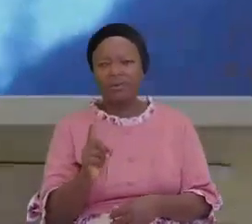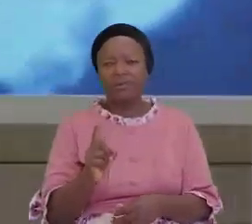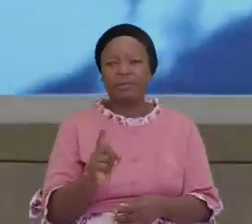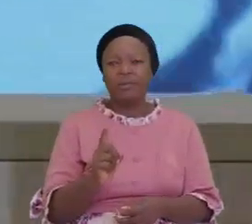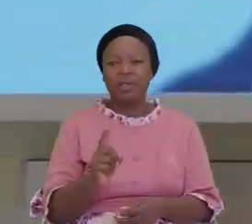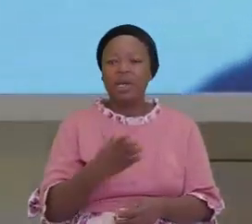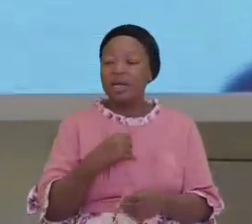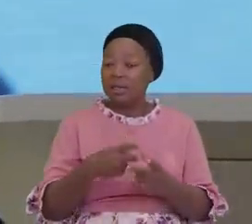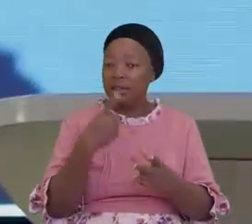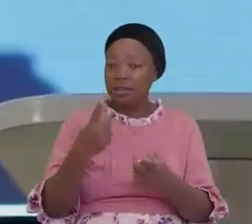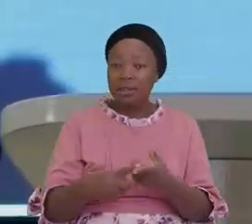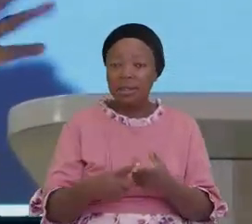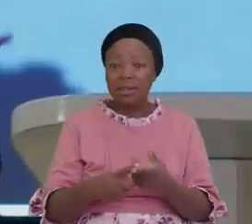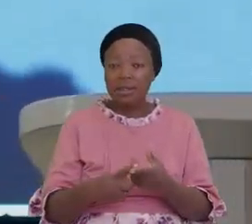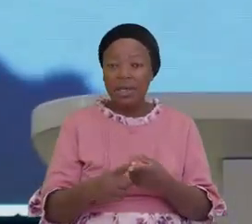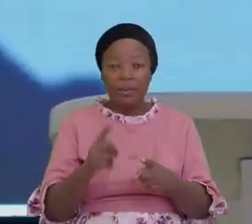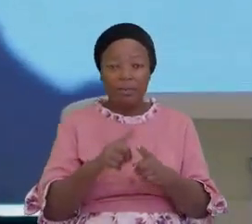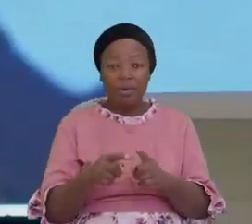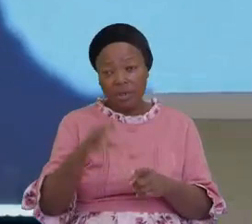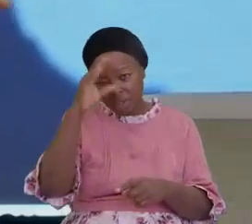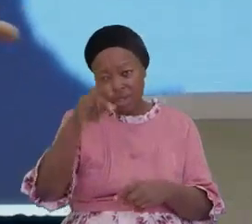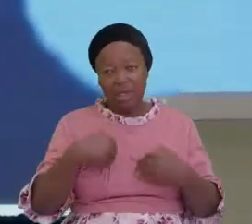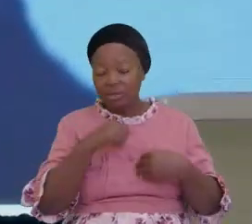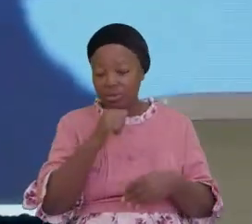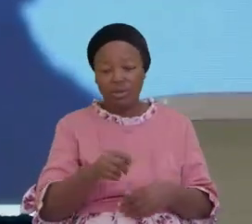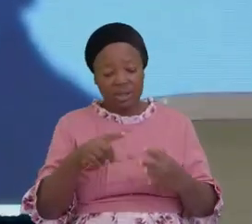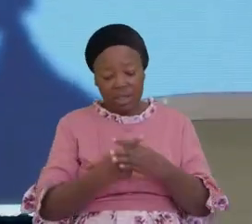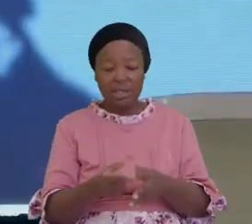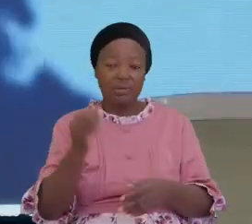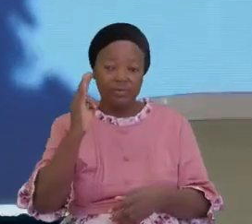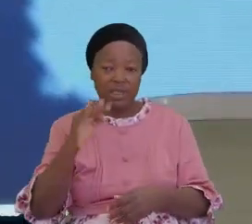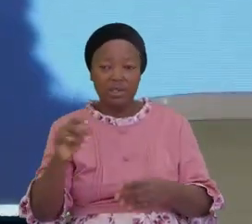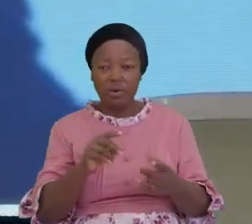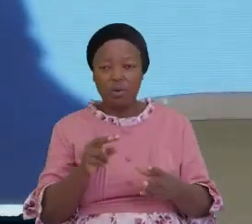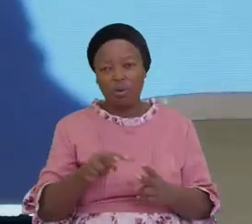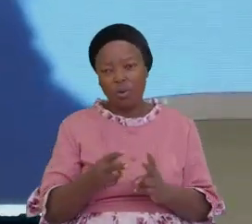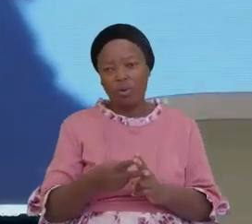And then, but I had not started evangelizing or praying for the sick.